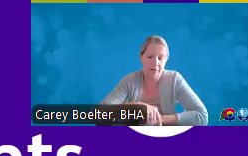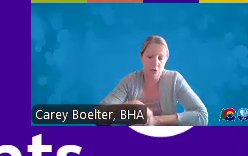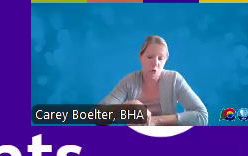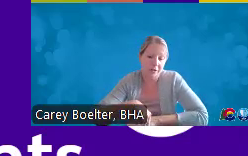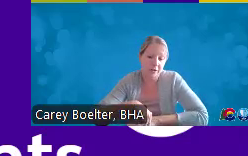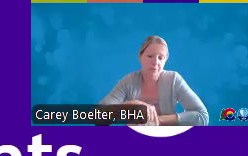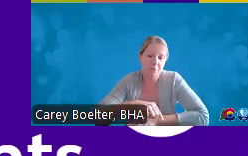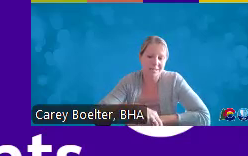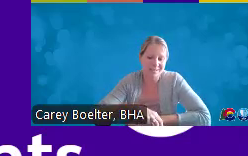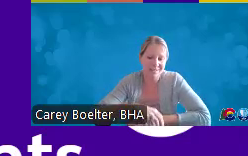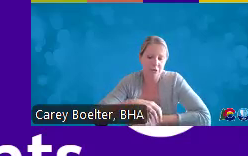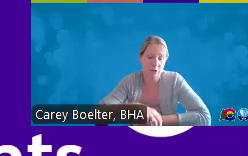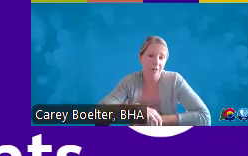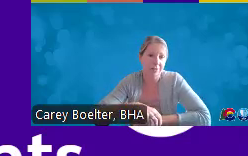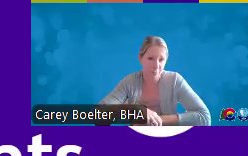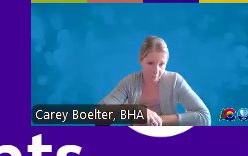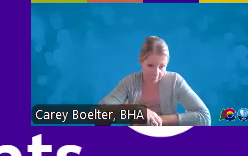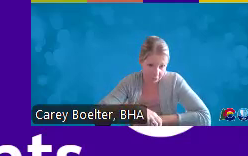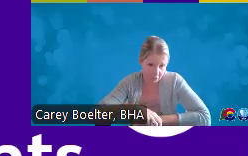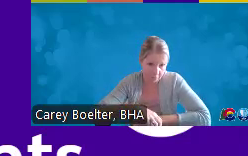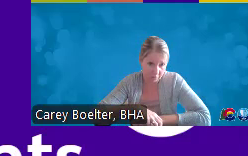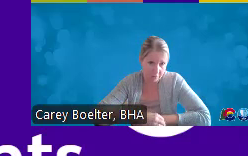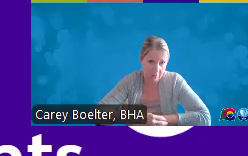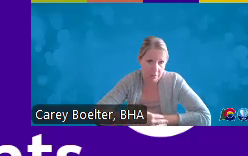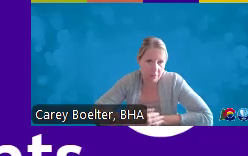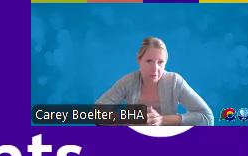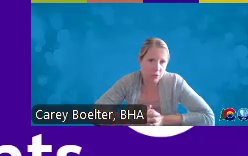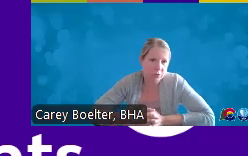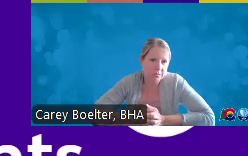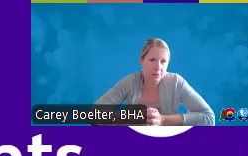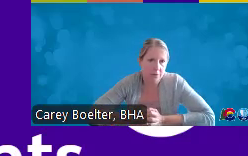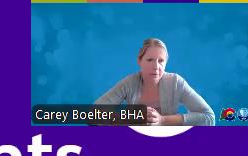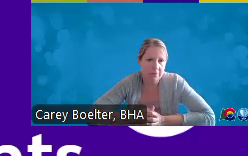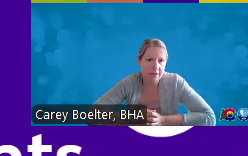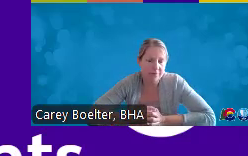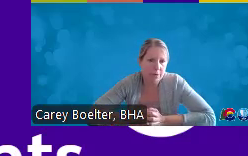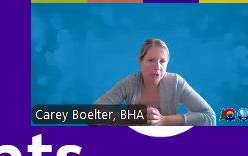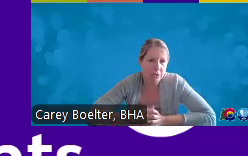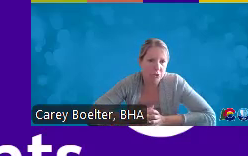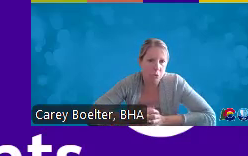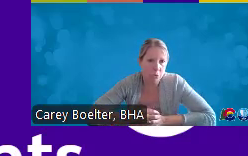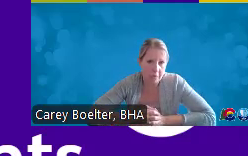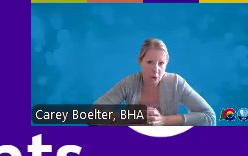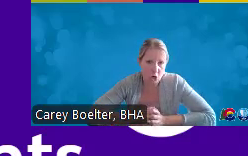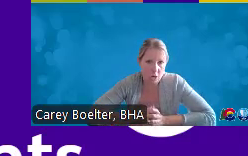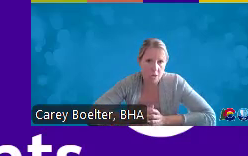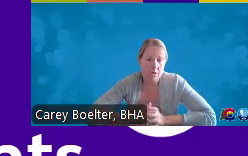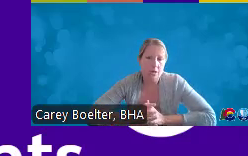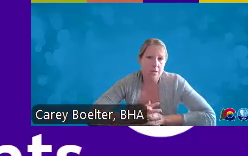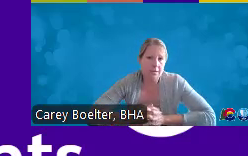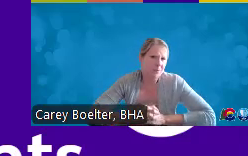crisis professional curriculum to be considered a crisis professional. So you'll see that information in 2